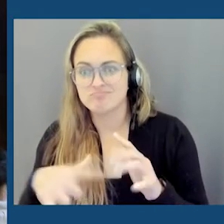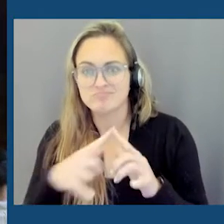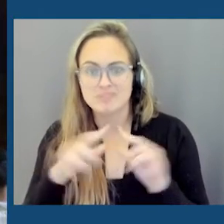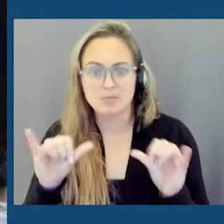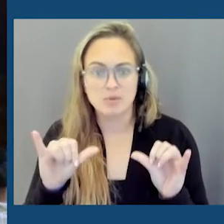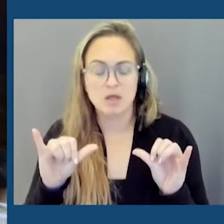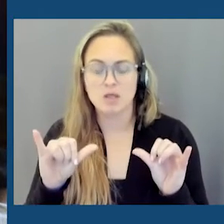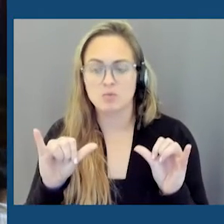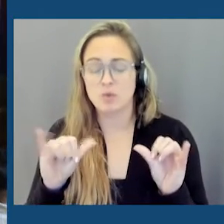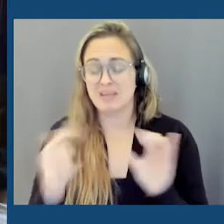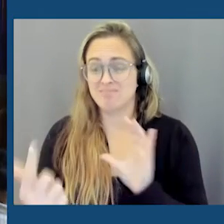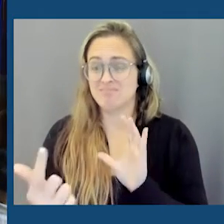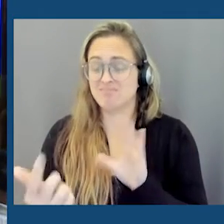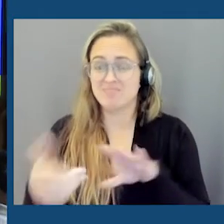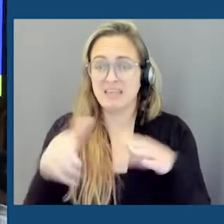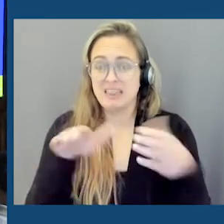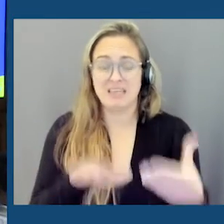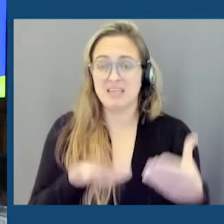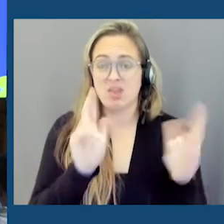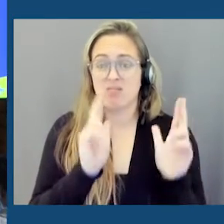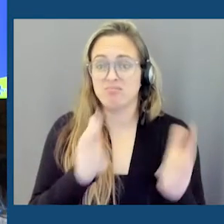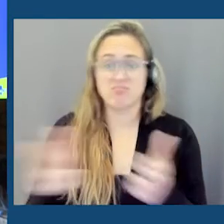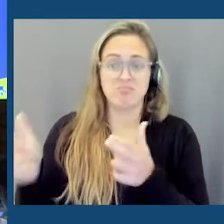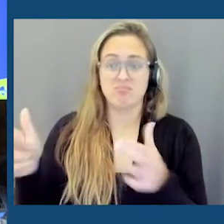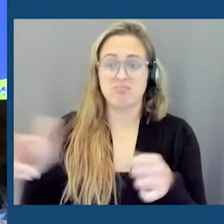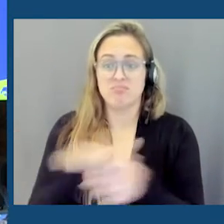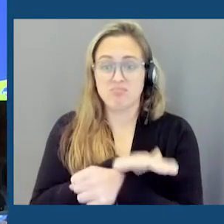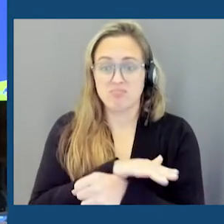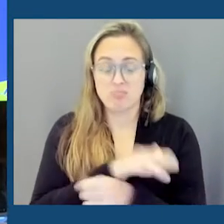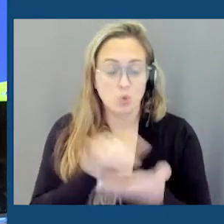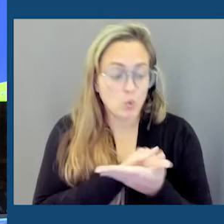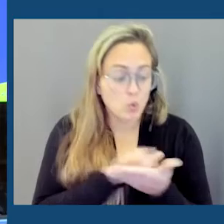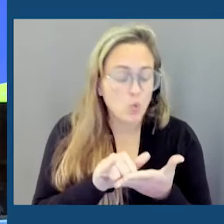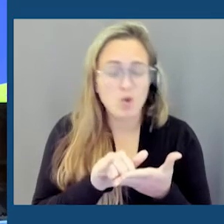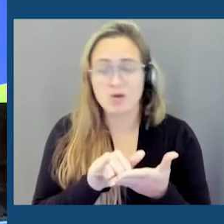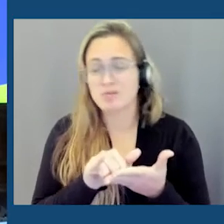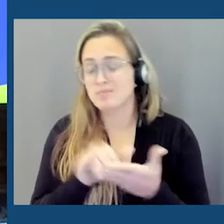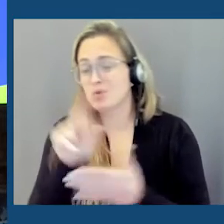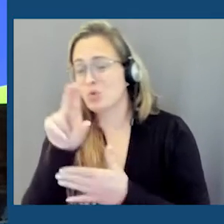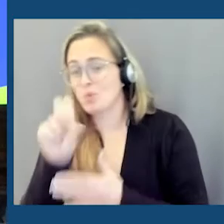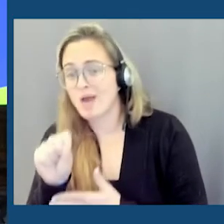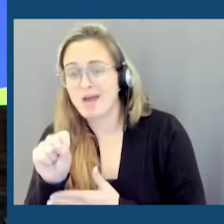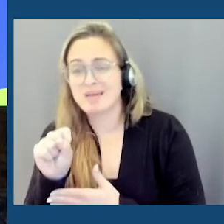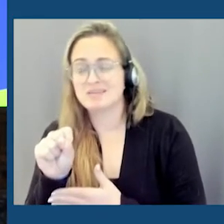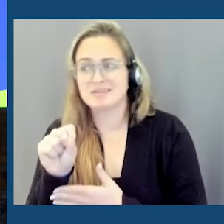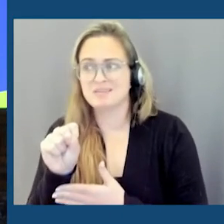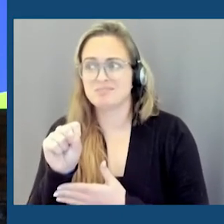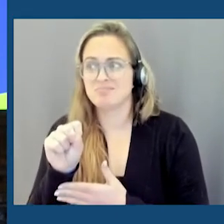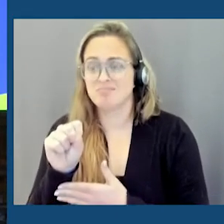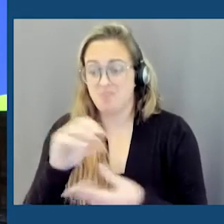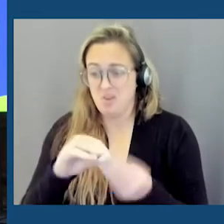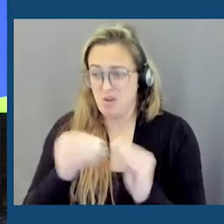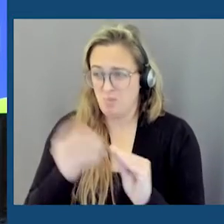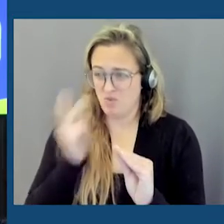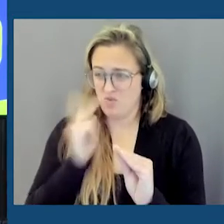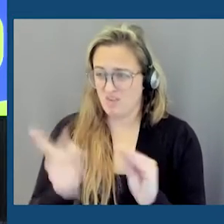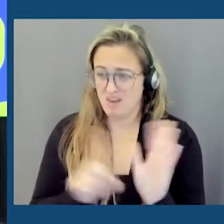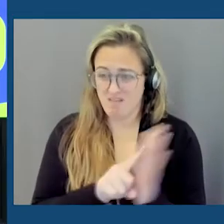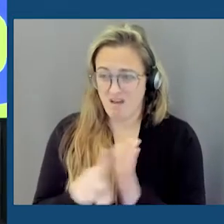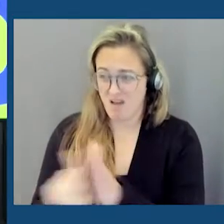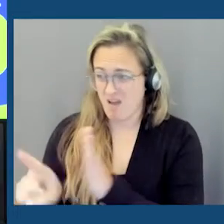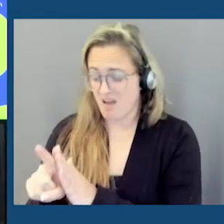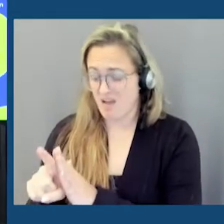gun violence sweeping entirely both New York and the United States to levels not seen since 1990s. There are many factors